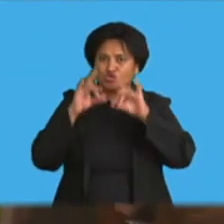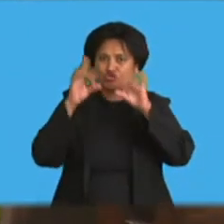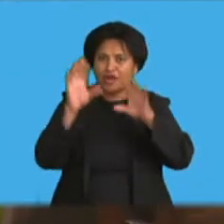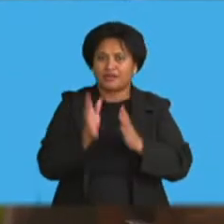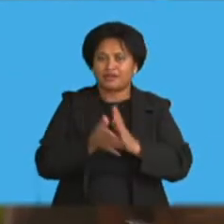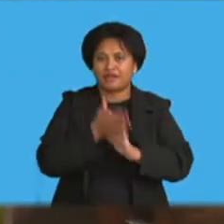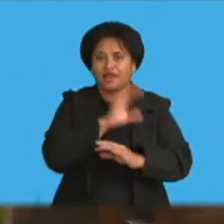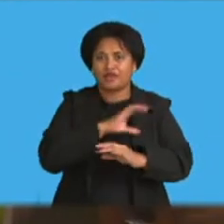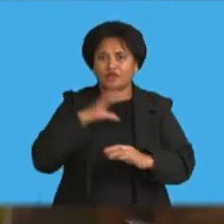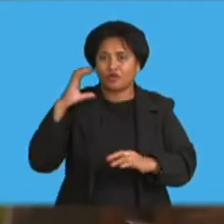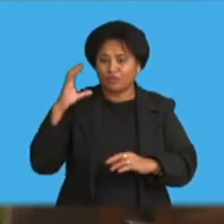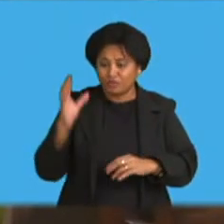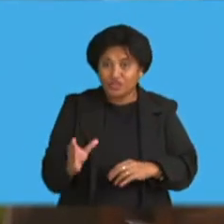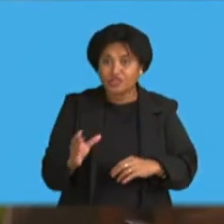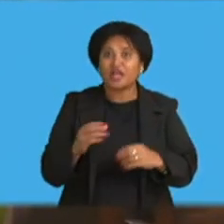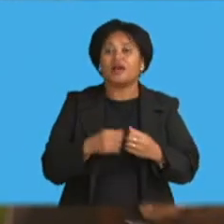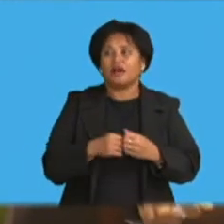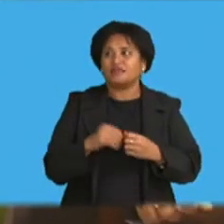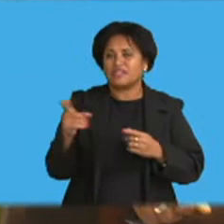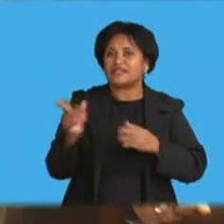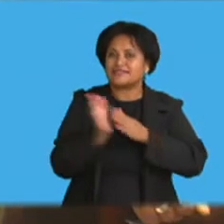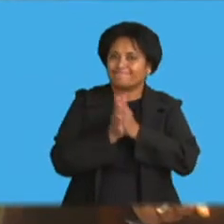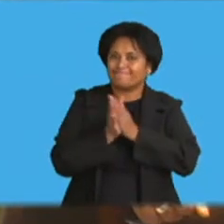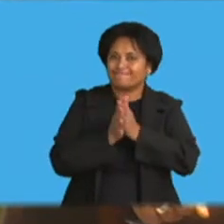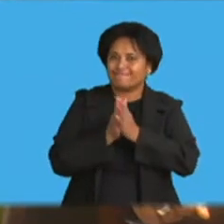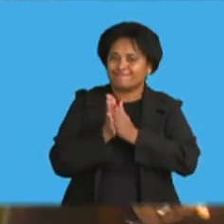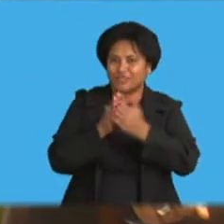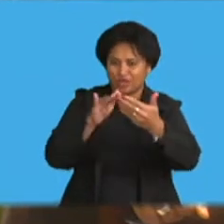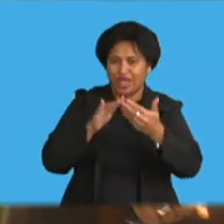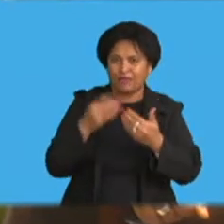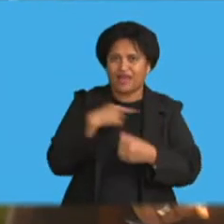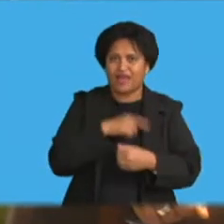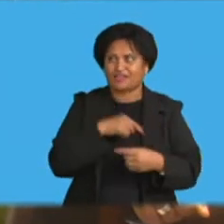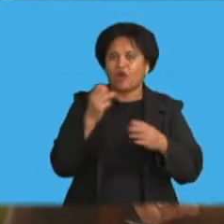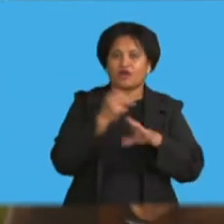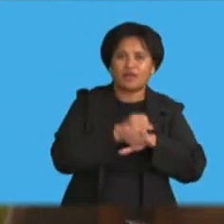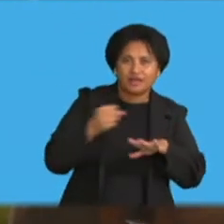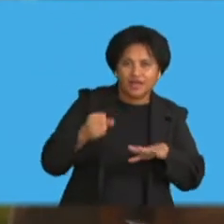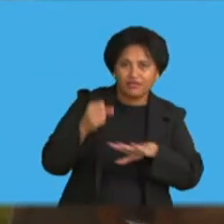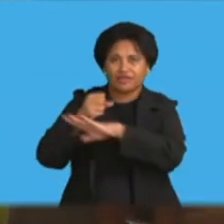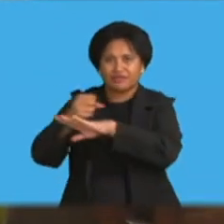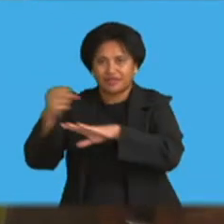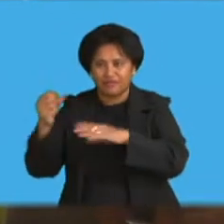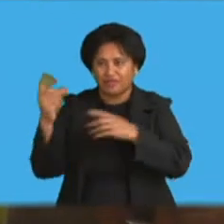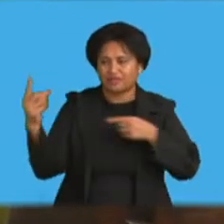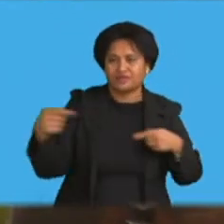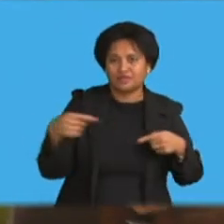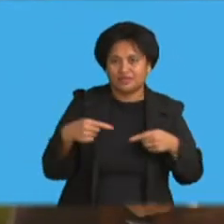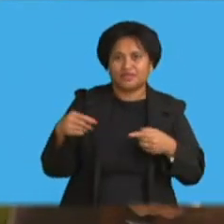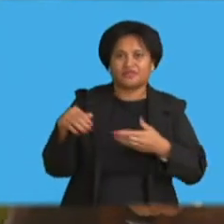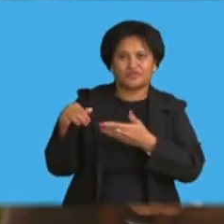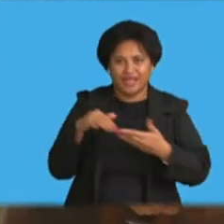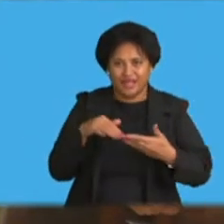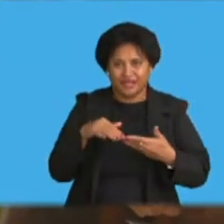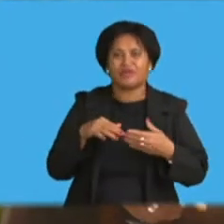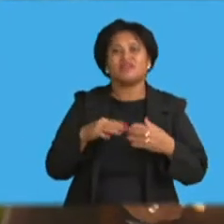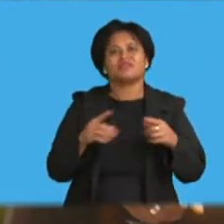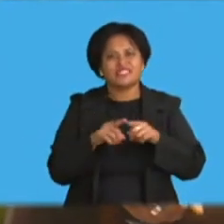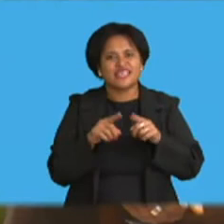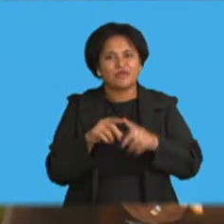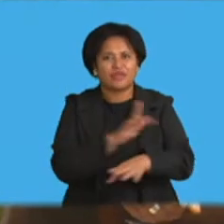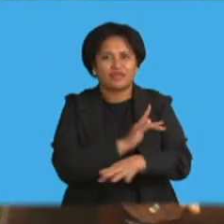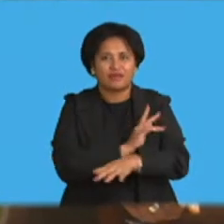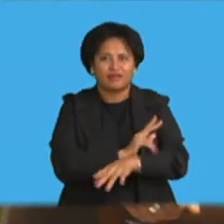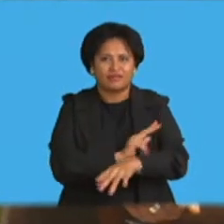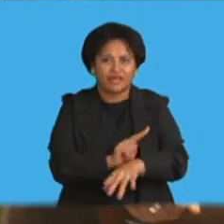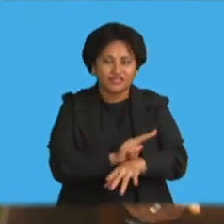of, from the Education Minister, very keen to help us on a bilateral basis in respect of the review of the technical colleges to do a gap